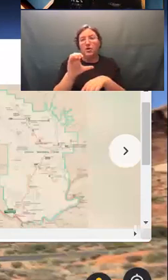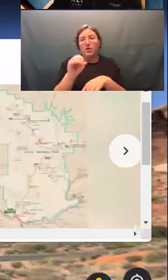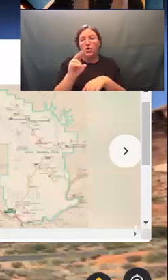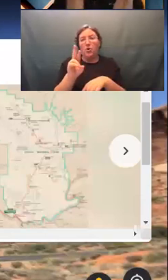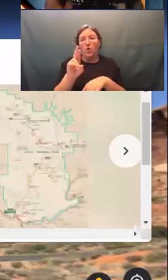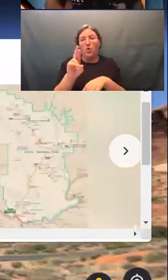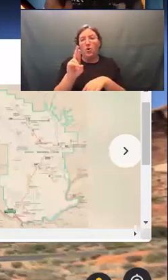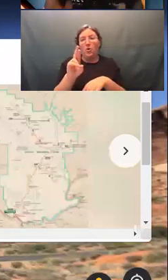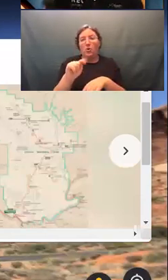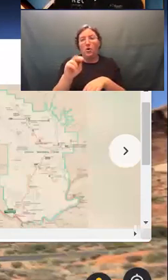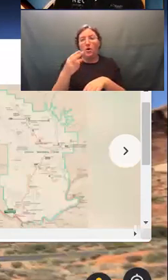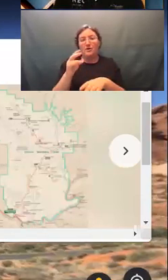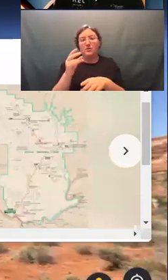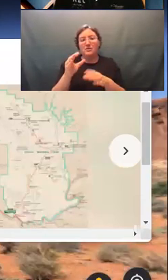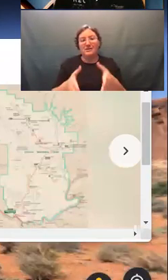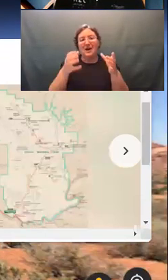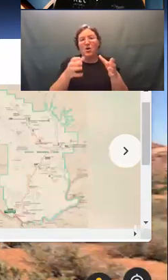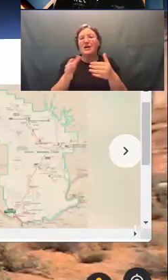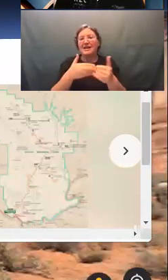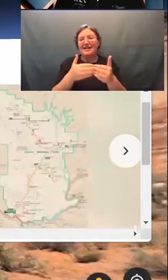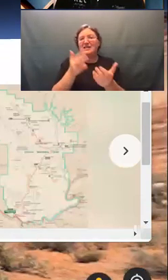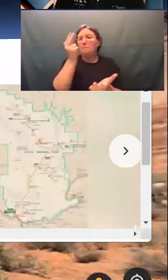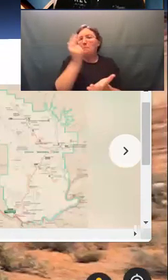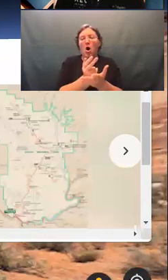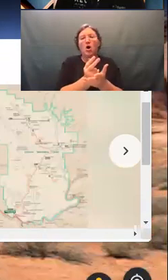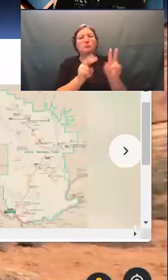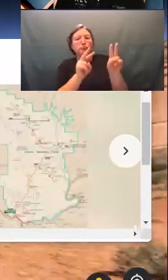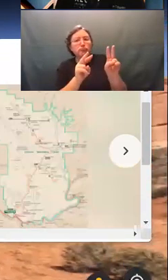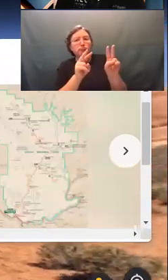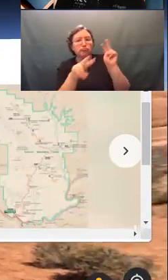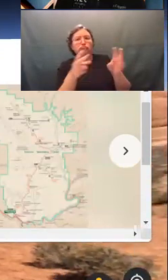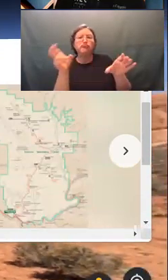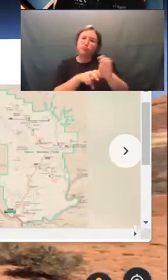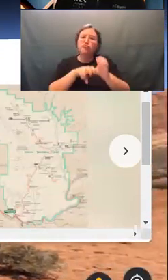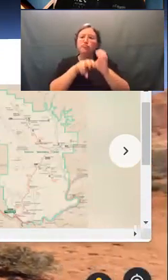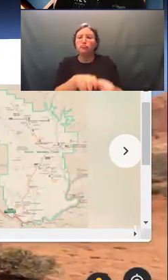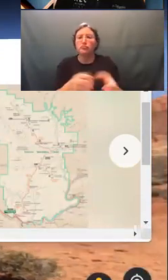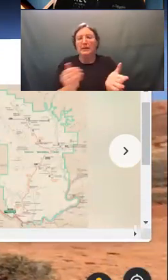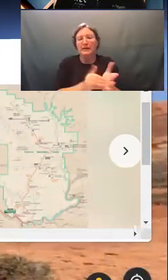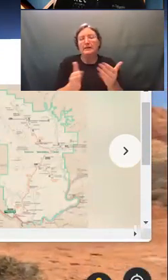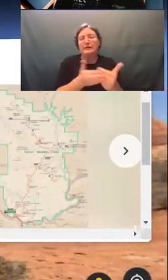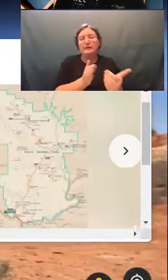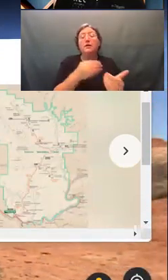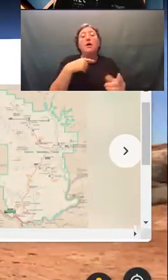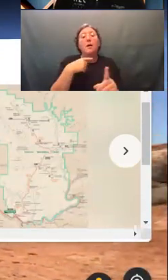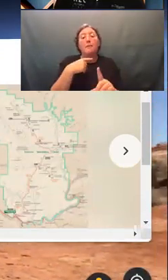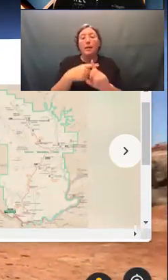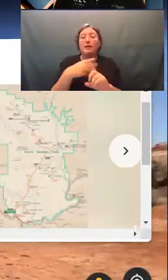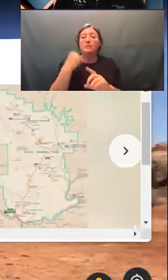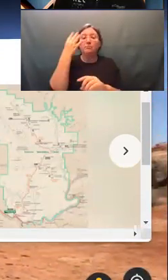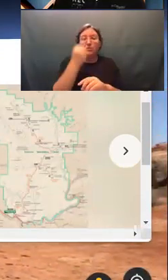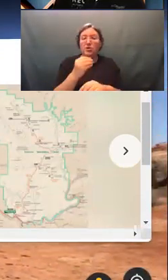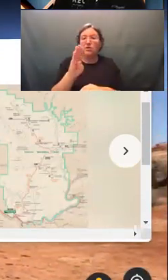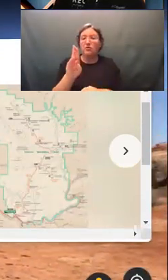So again, really accessible and easy park to visit and see, and really cool buttes and monoliths to look